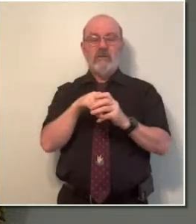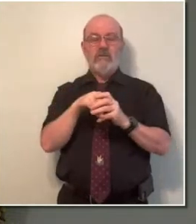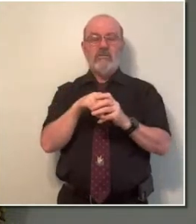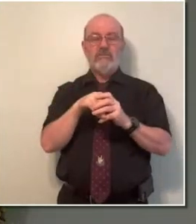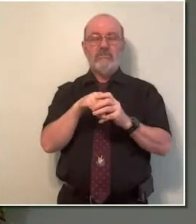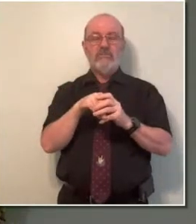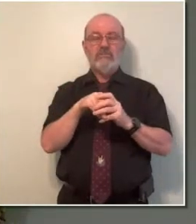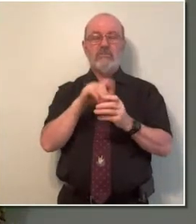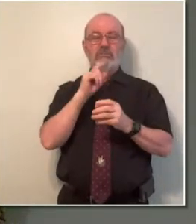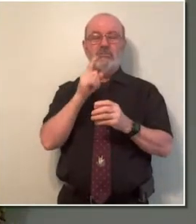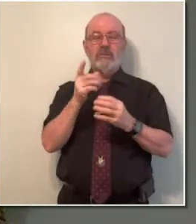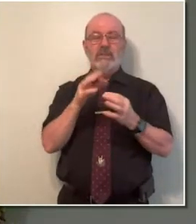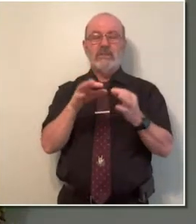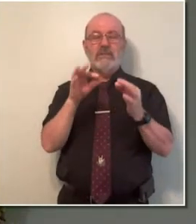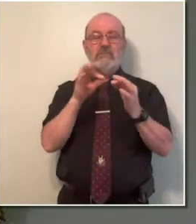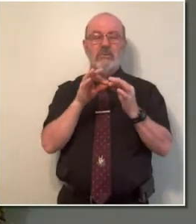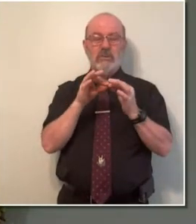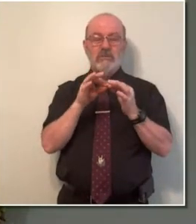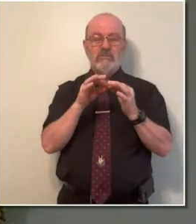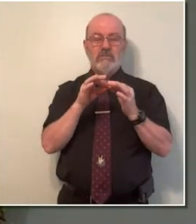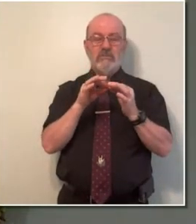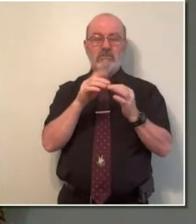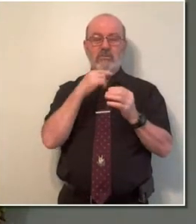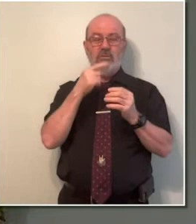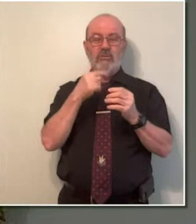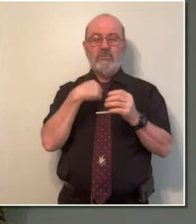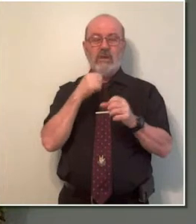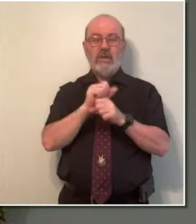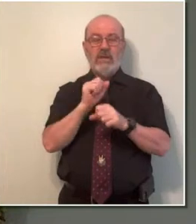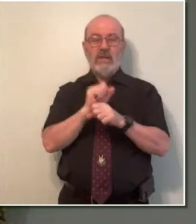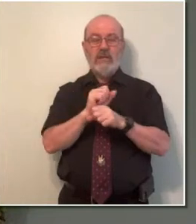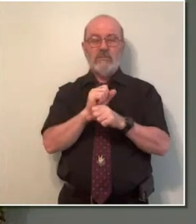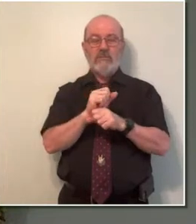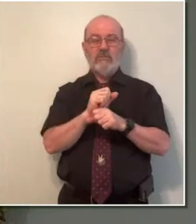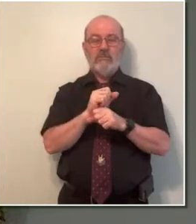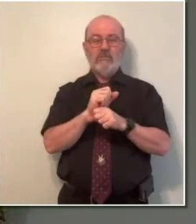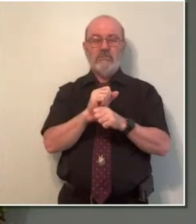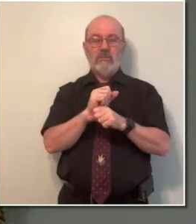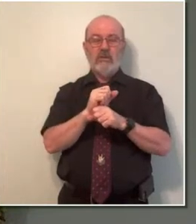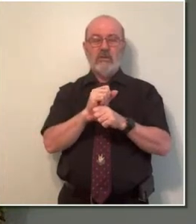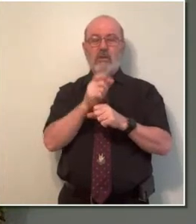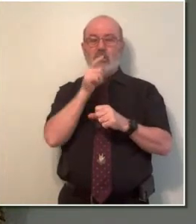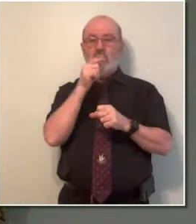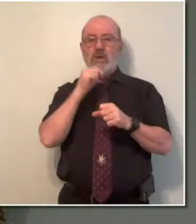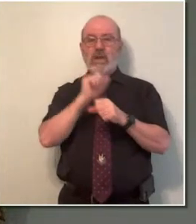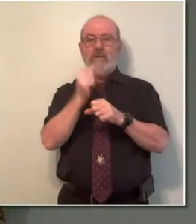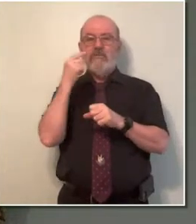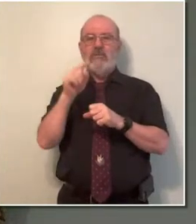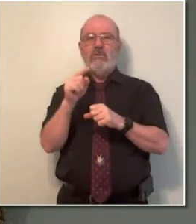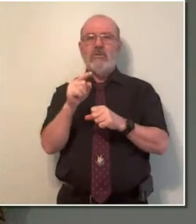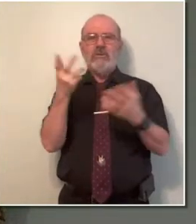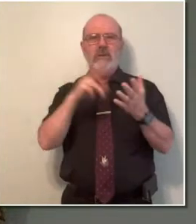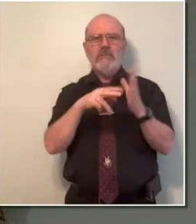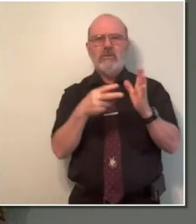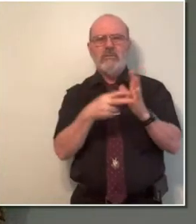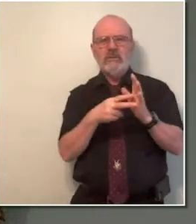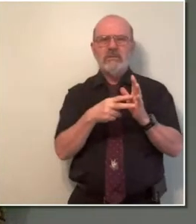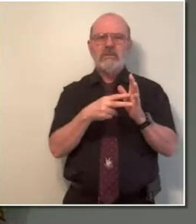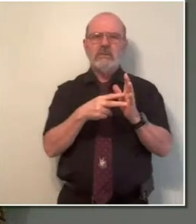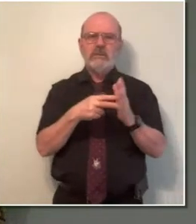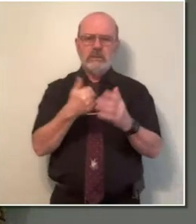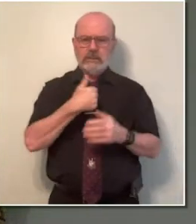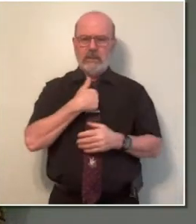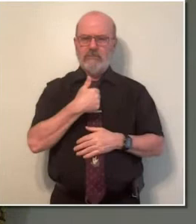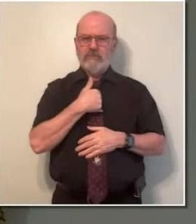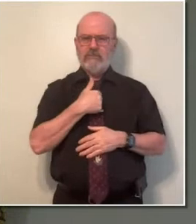really matters. For whom do I labor? Ask yourself the question. For whom do I labor? What's my purpose? Is it self? Is